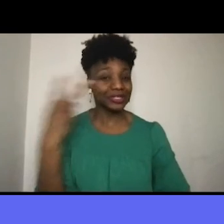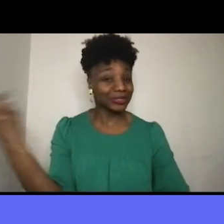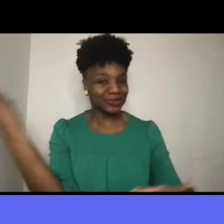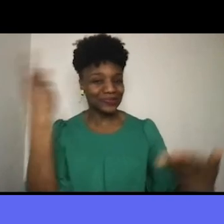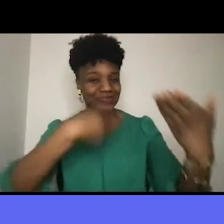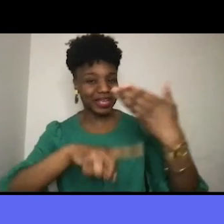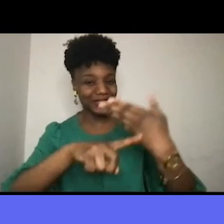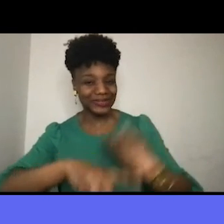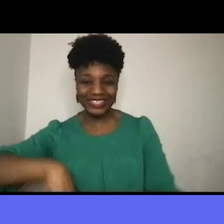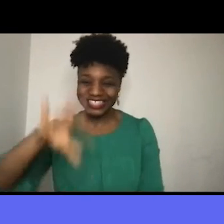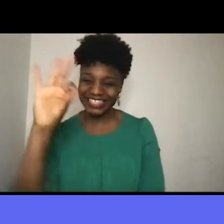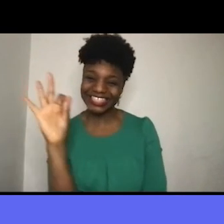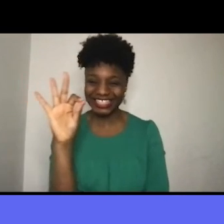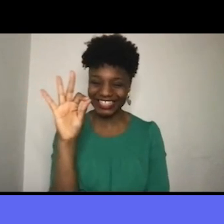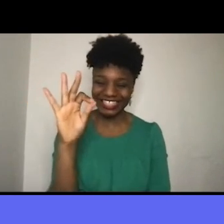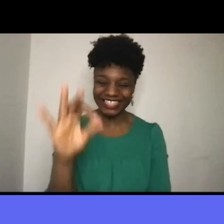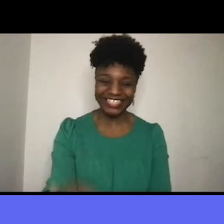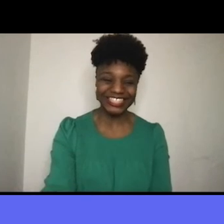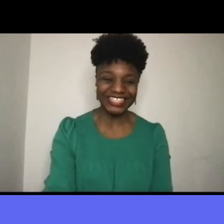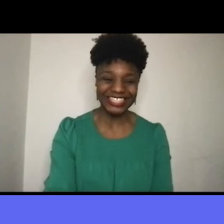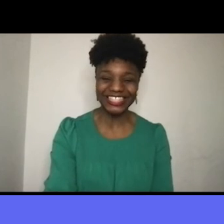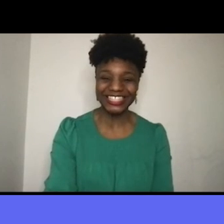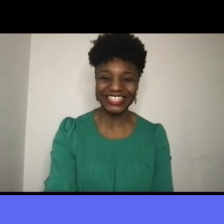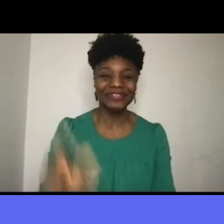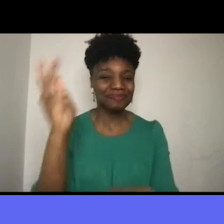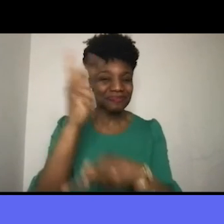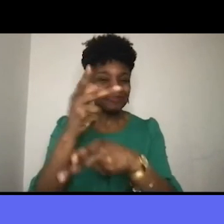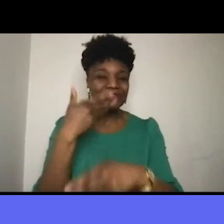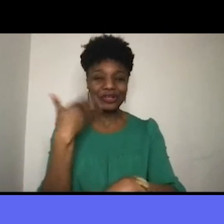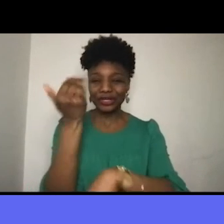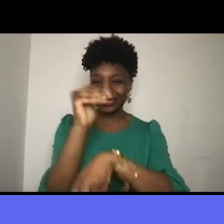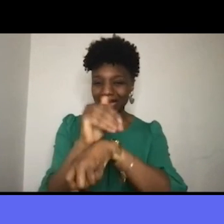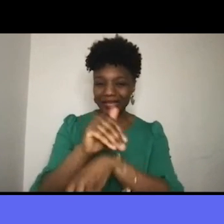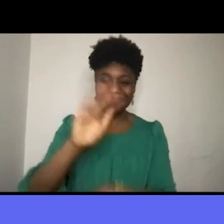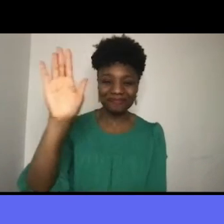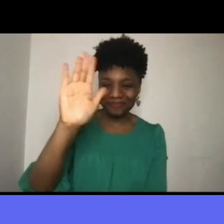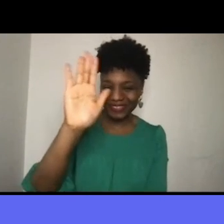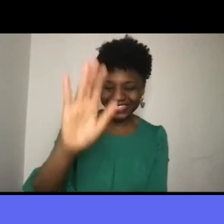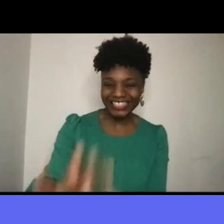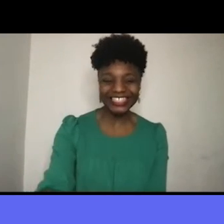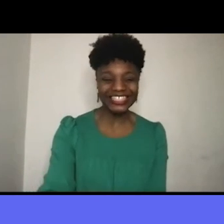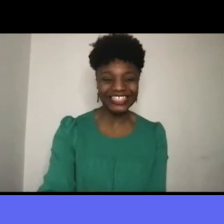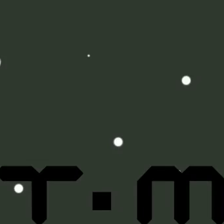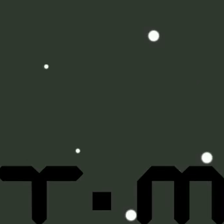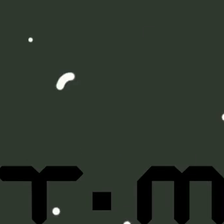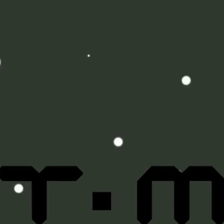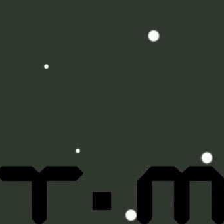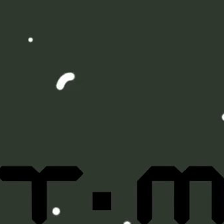Yee! All right, y'all. Have a good night. Y'all get geezy.